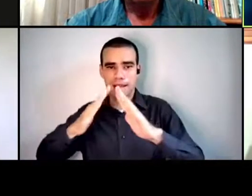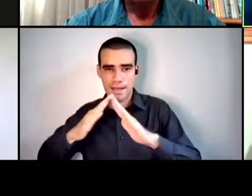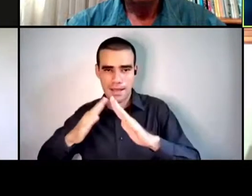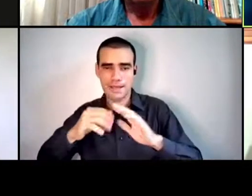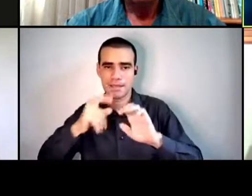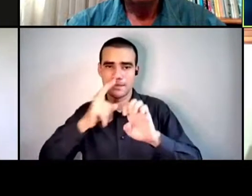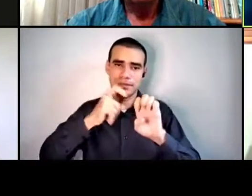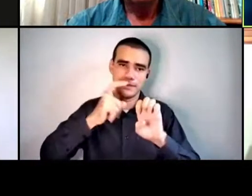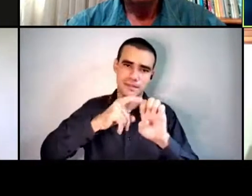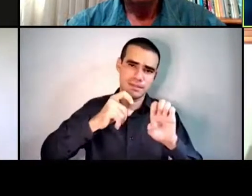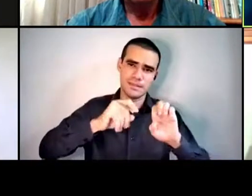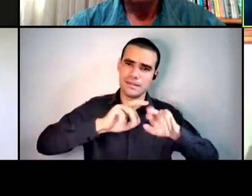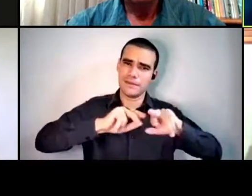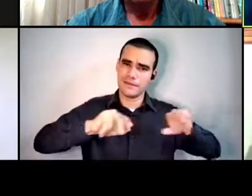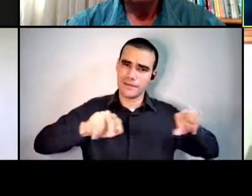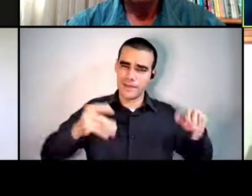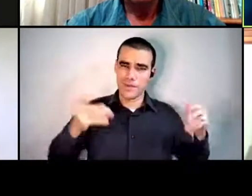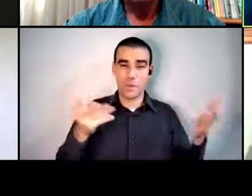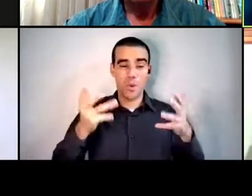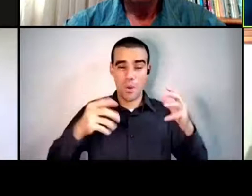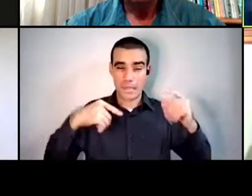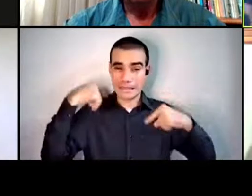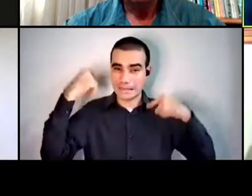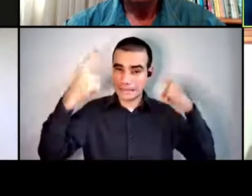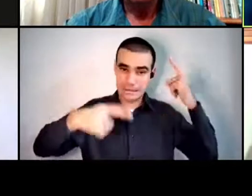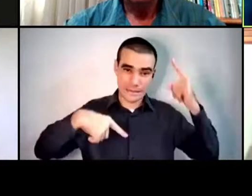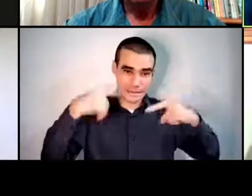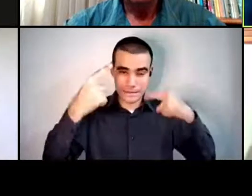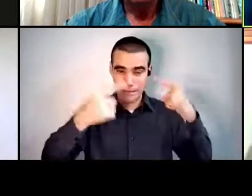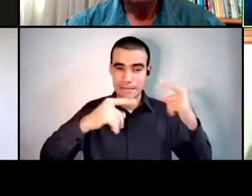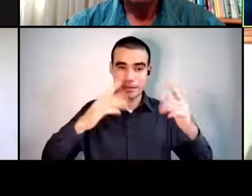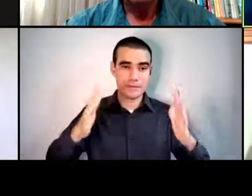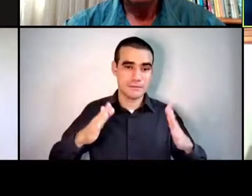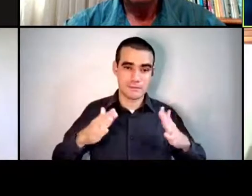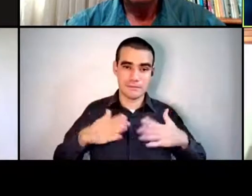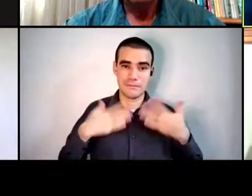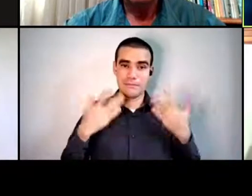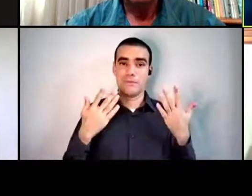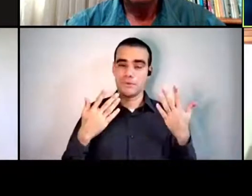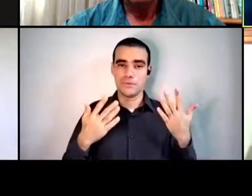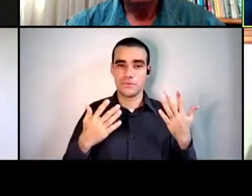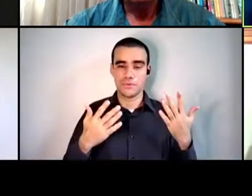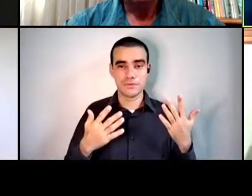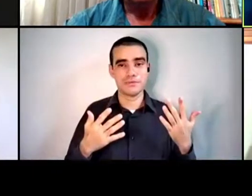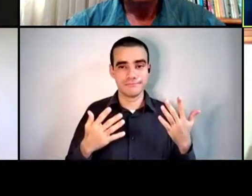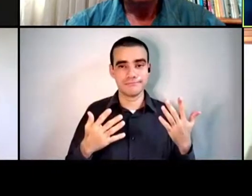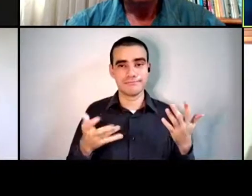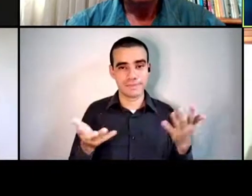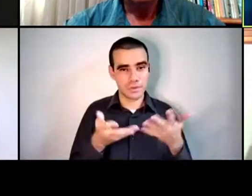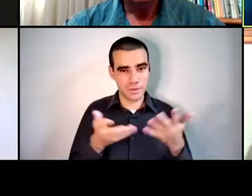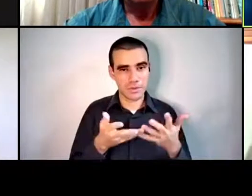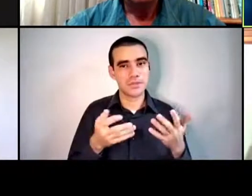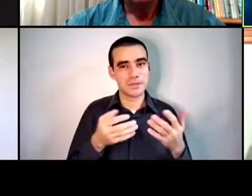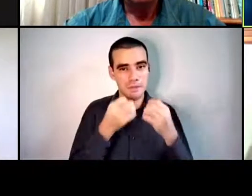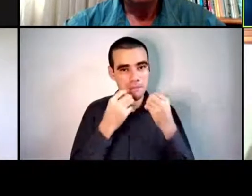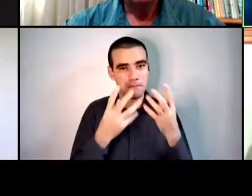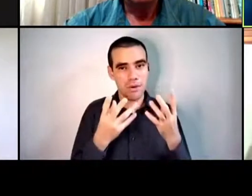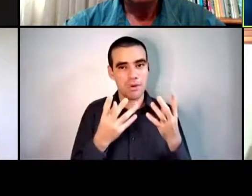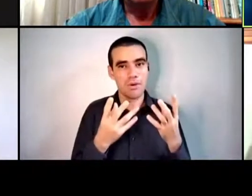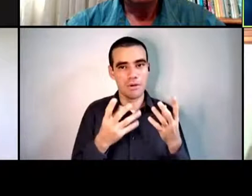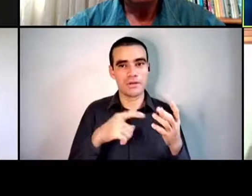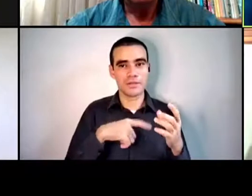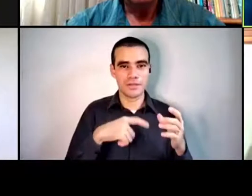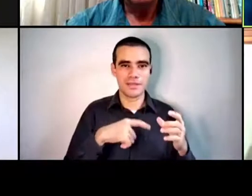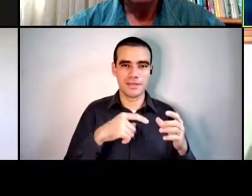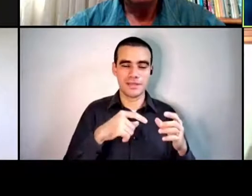for entrepreneurship. And with this craziness that we are living, this transformation that is coming as an impact on us, and